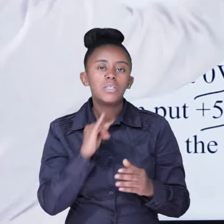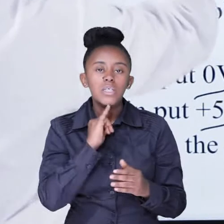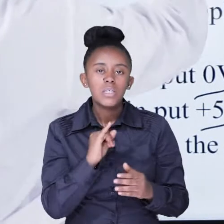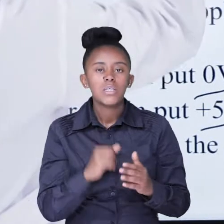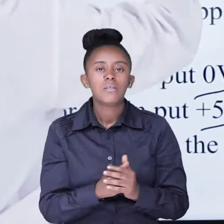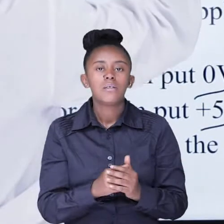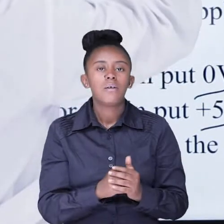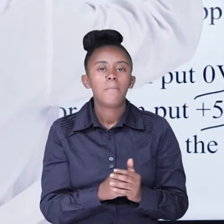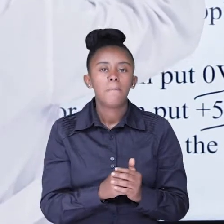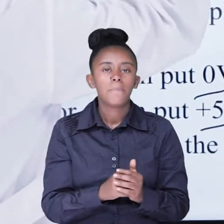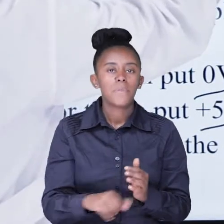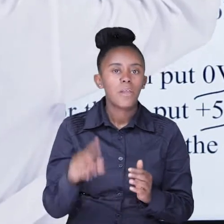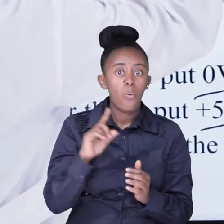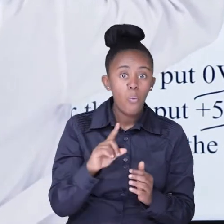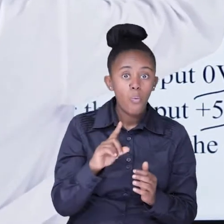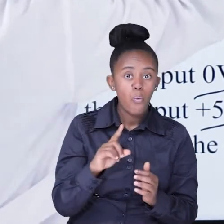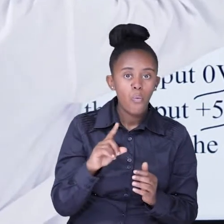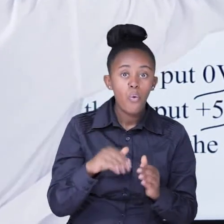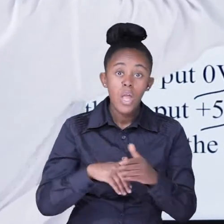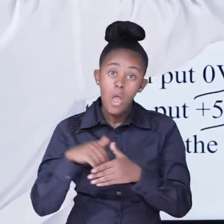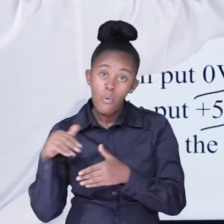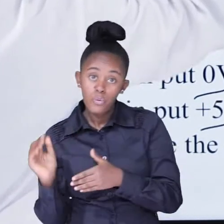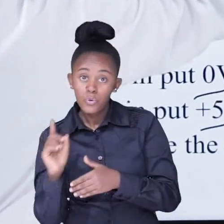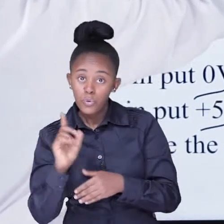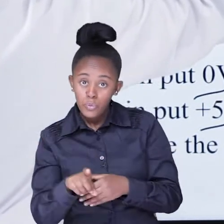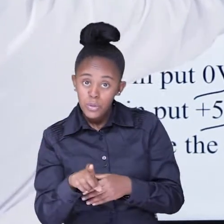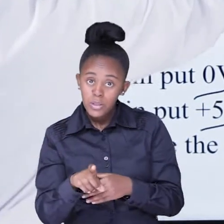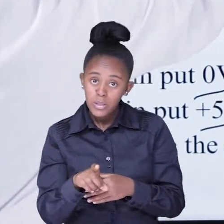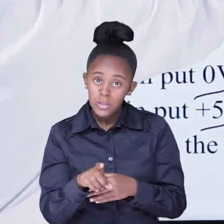is 1, the output should be